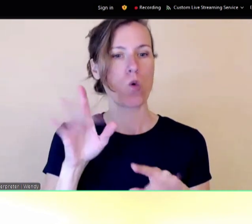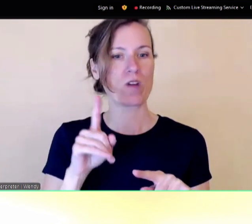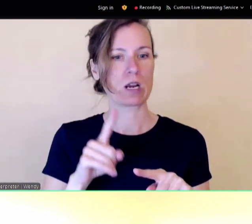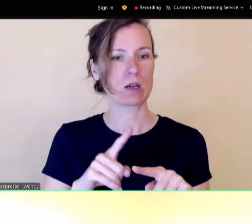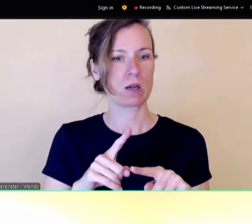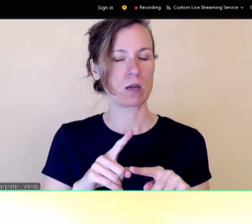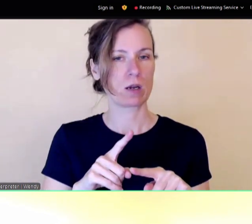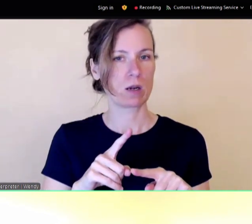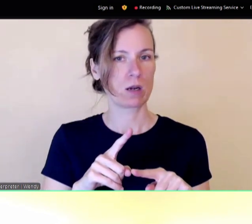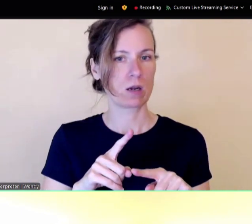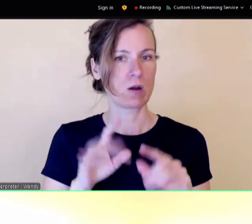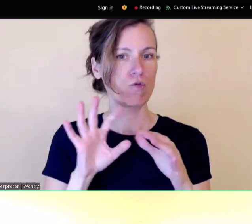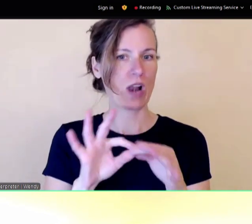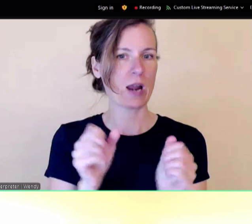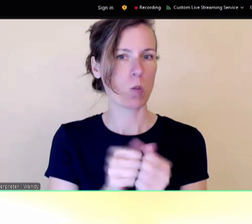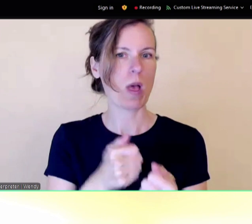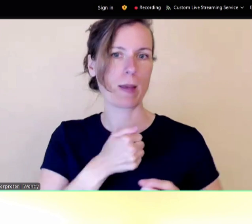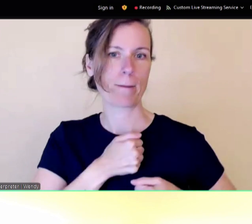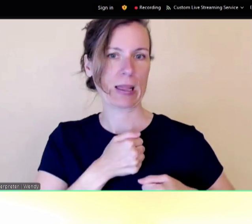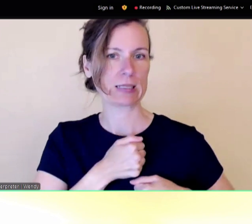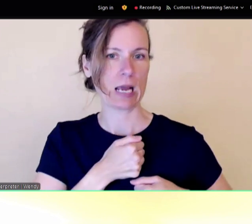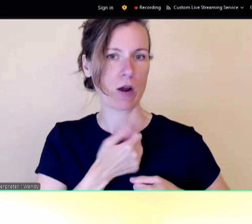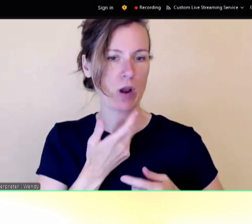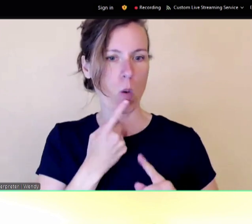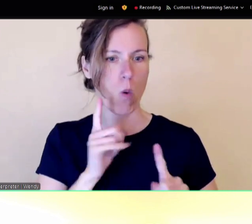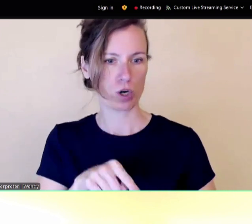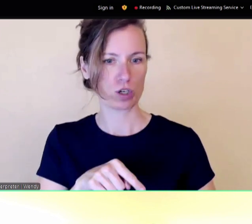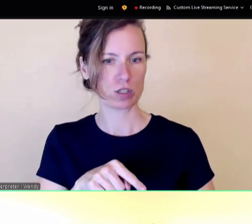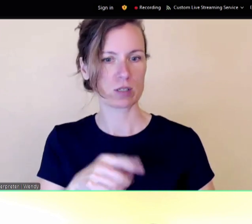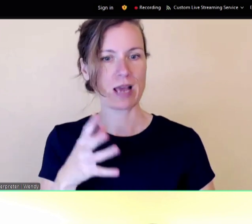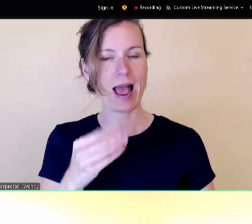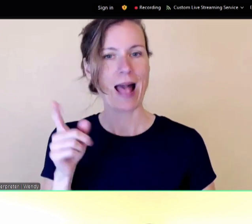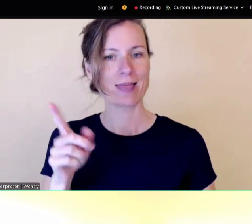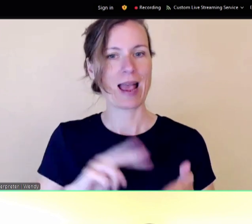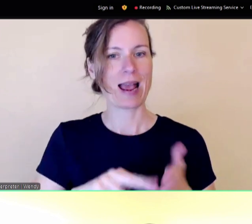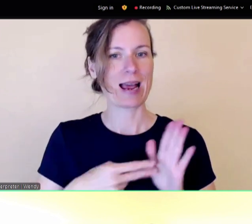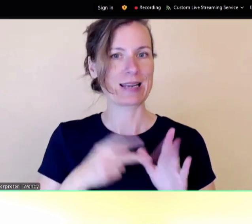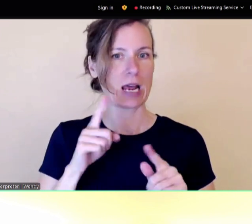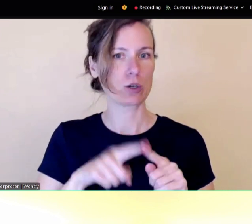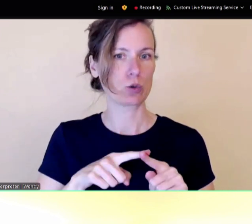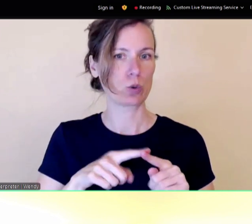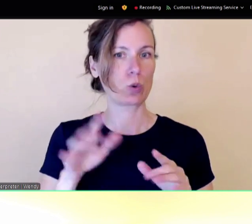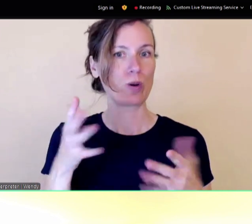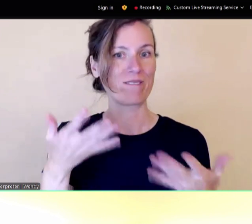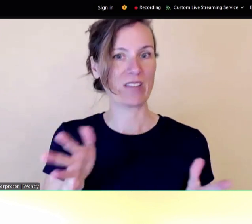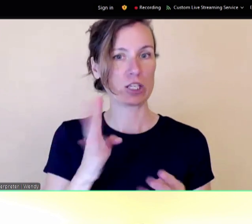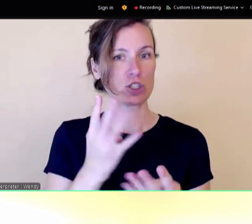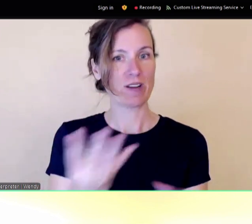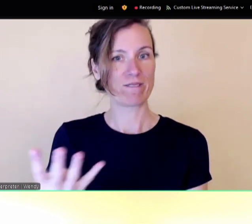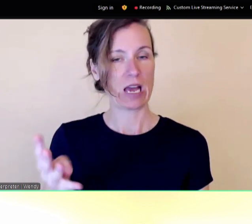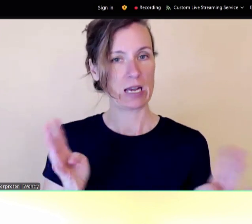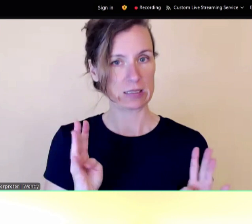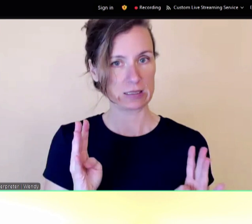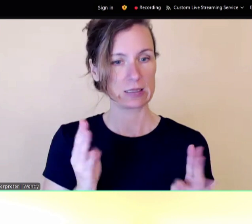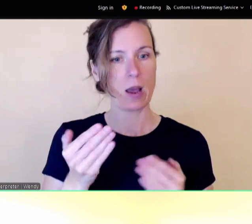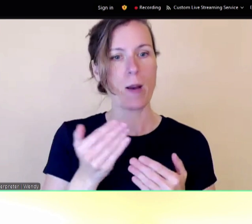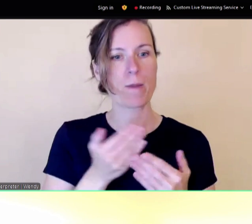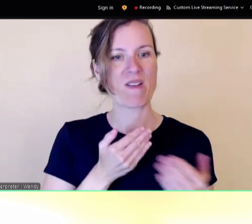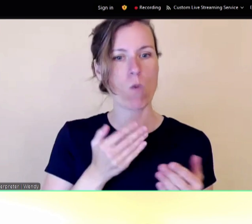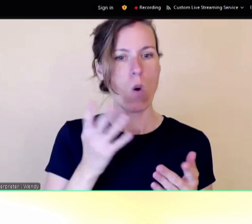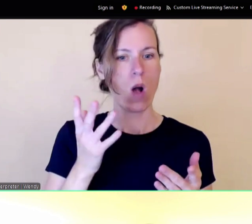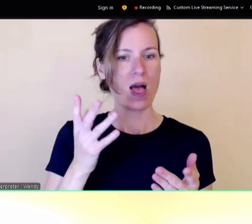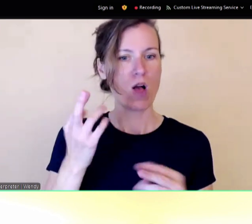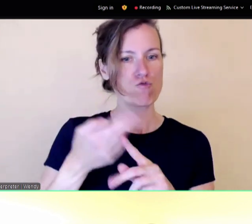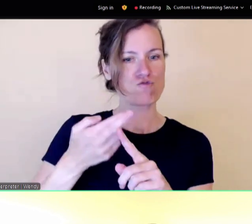they intend to complete the fence work prior to leasing the property in June. The proposed replacement